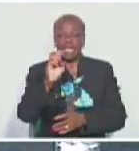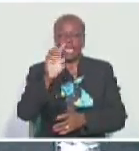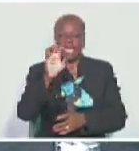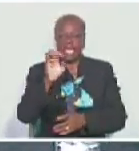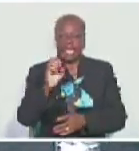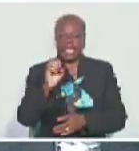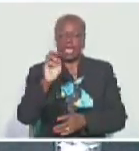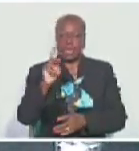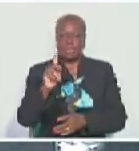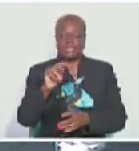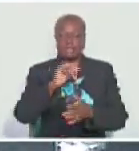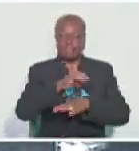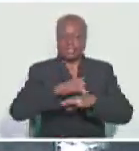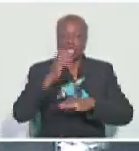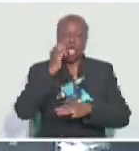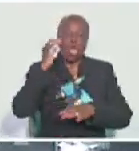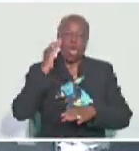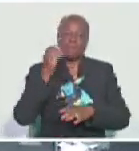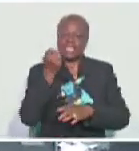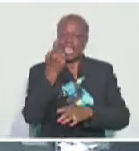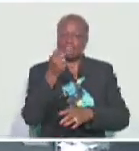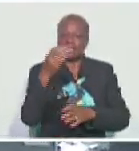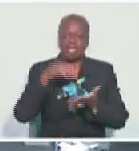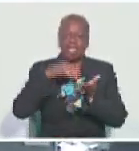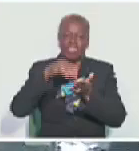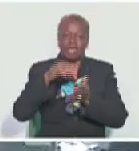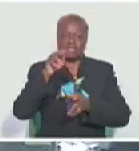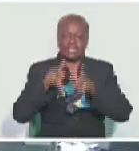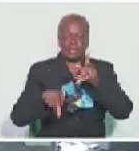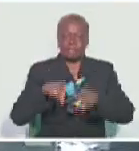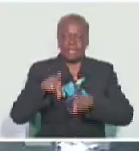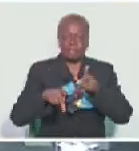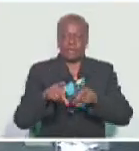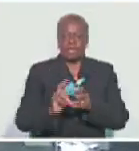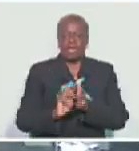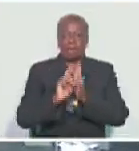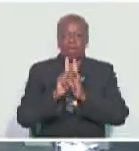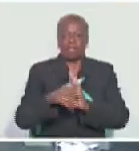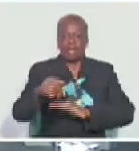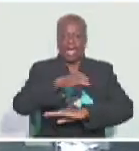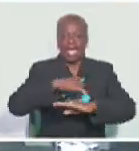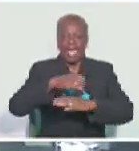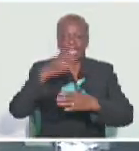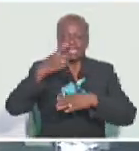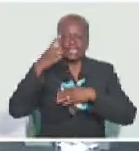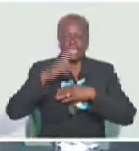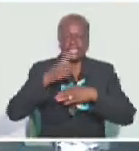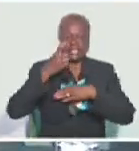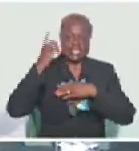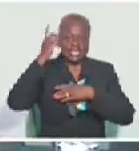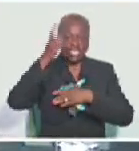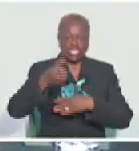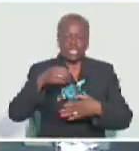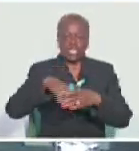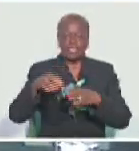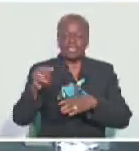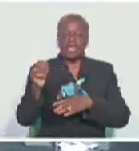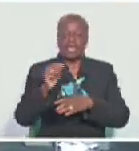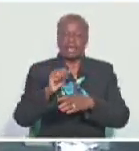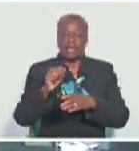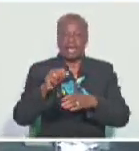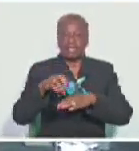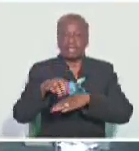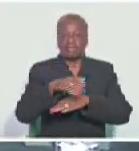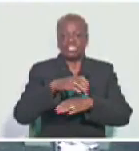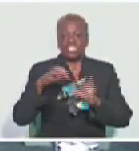180 kilometer island is home of approximately 11,000 people and a popular island destination in the archipelago. With domestic and international